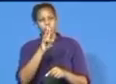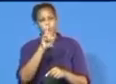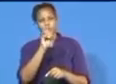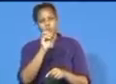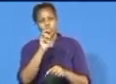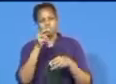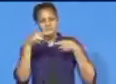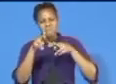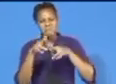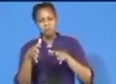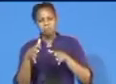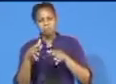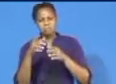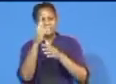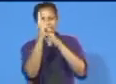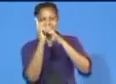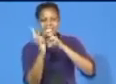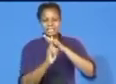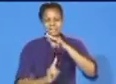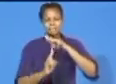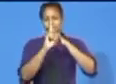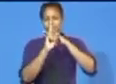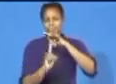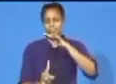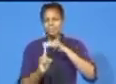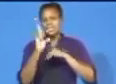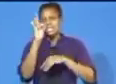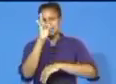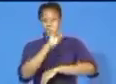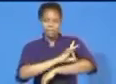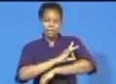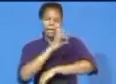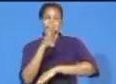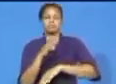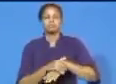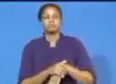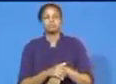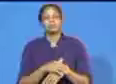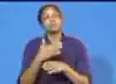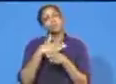Now let me share with you Naaman's attitude that needed some